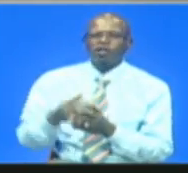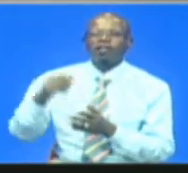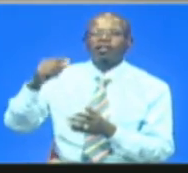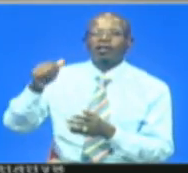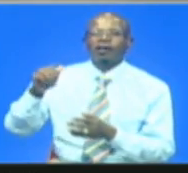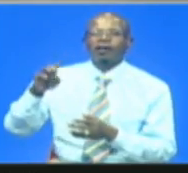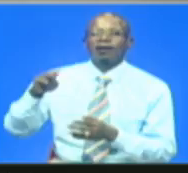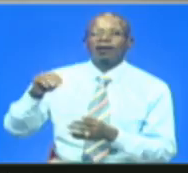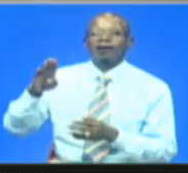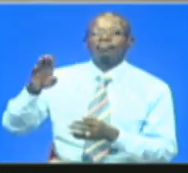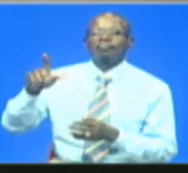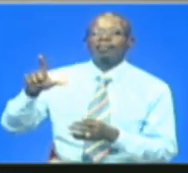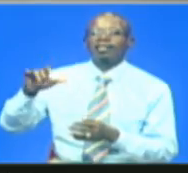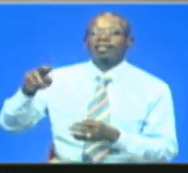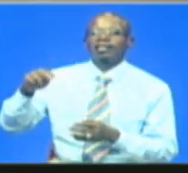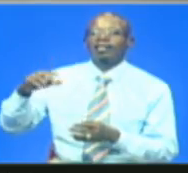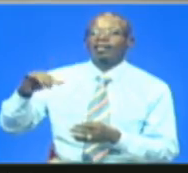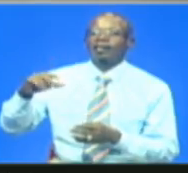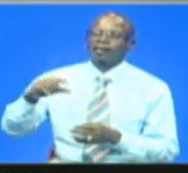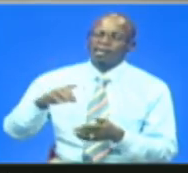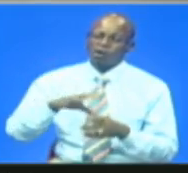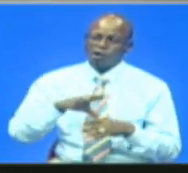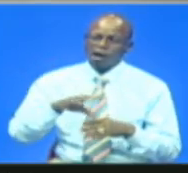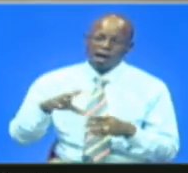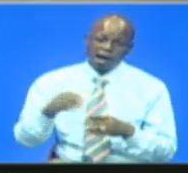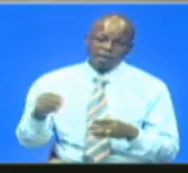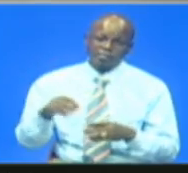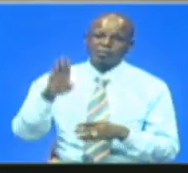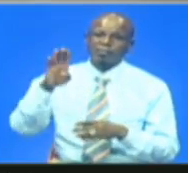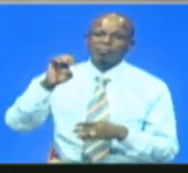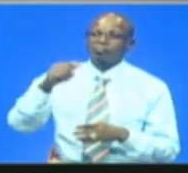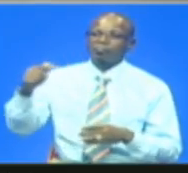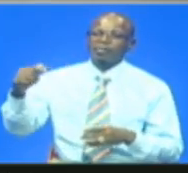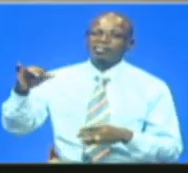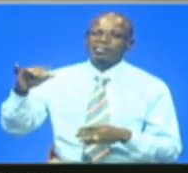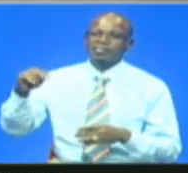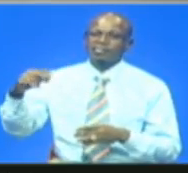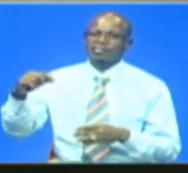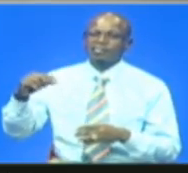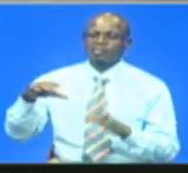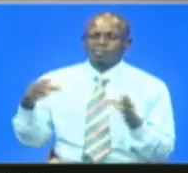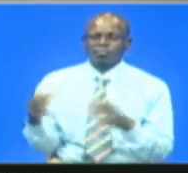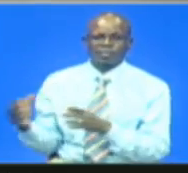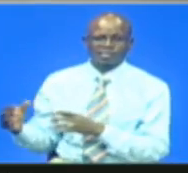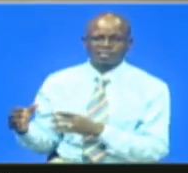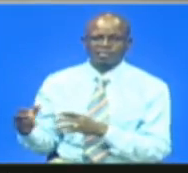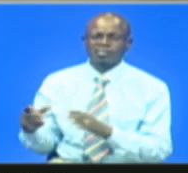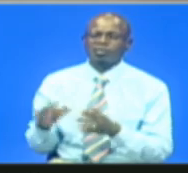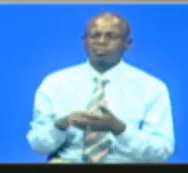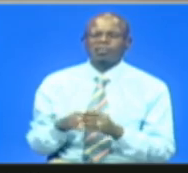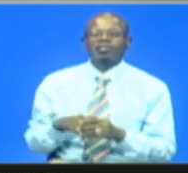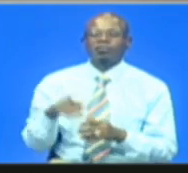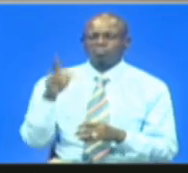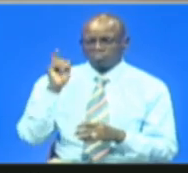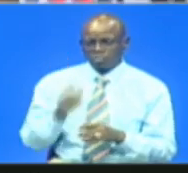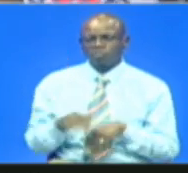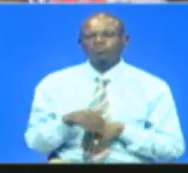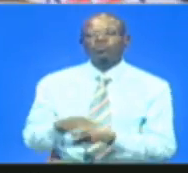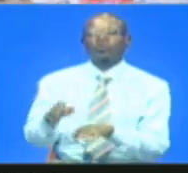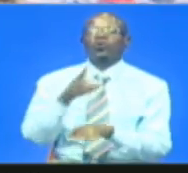Miendo reports that all betting companies have a deadline of the 30th of May to strictly comply with the directive.